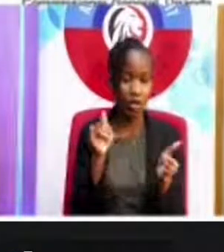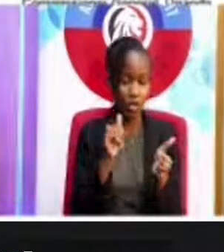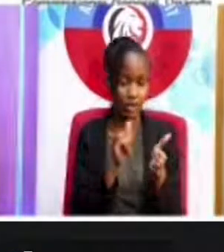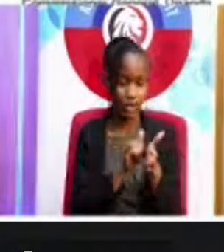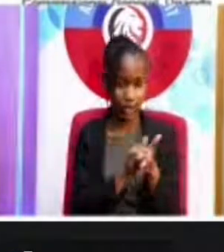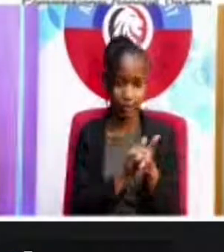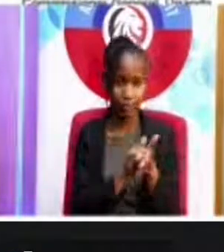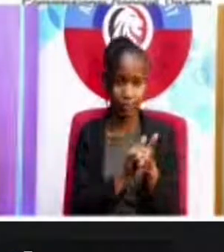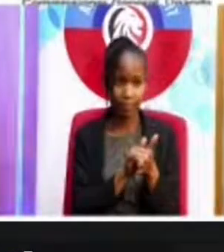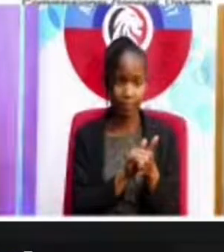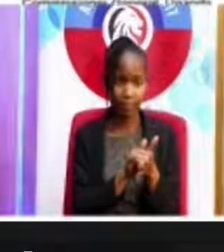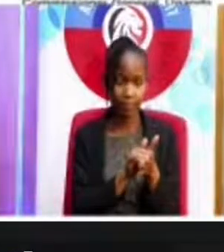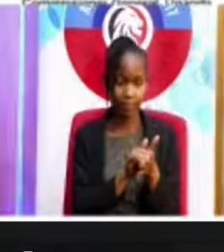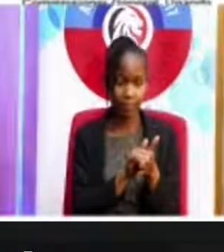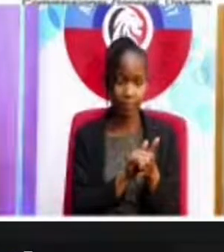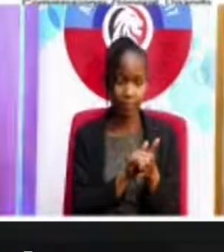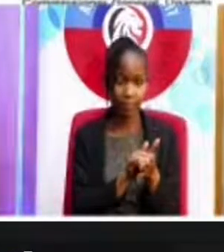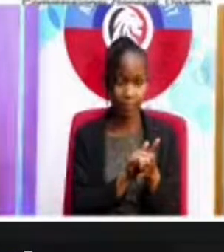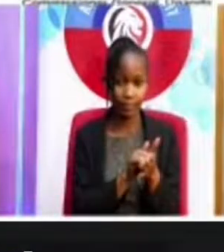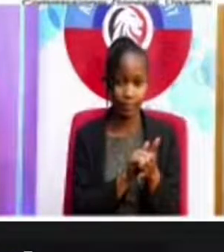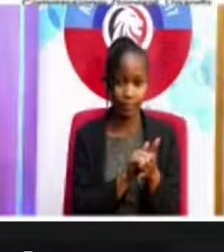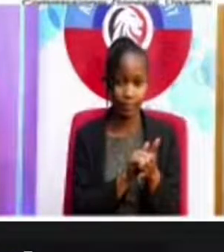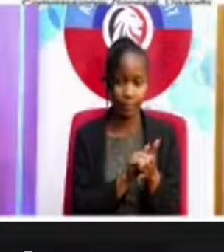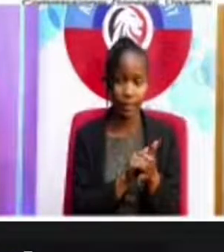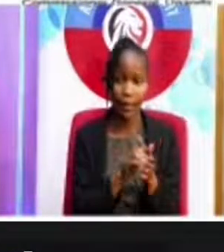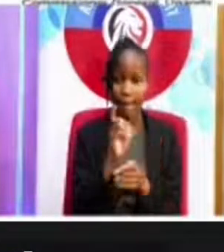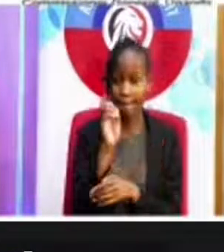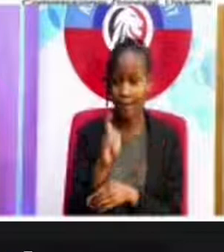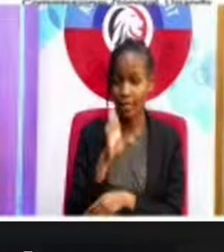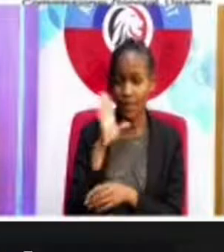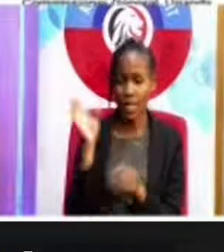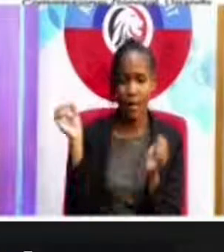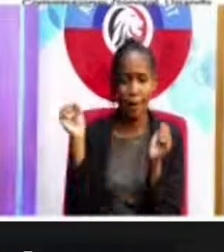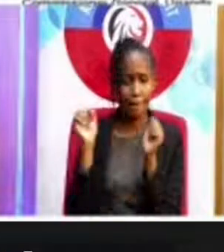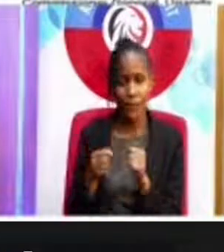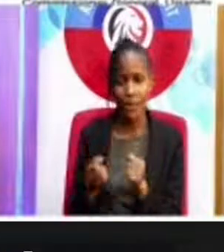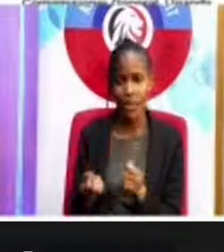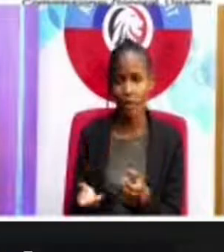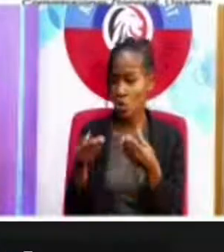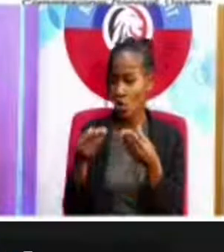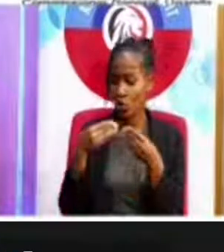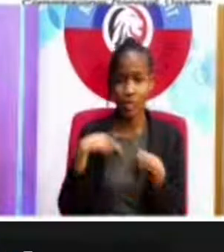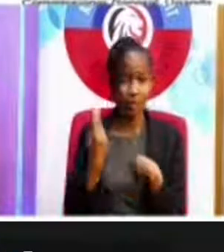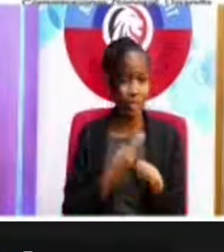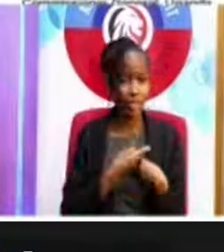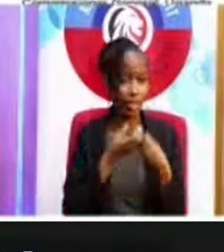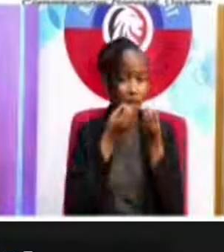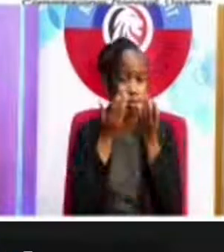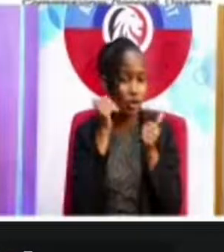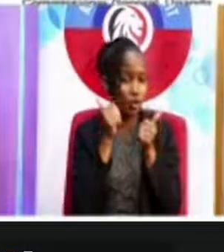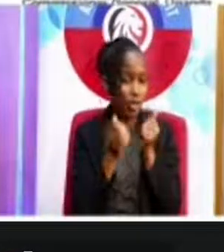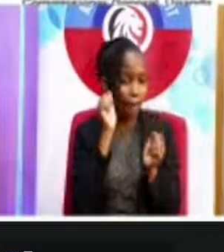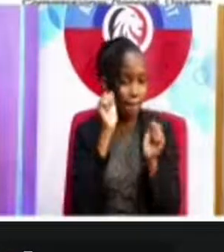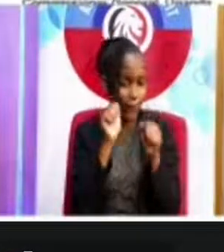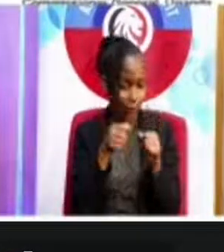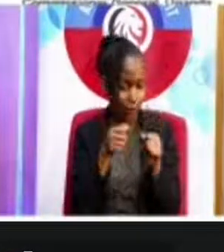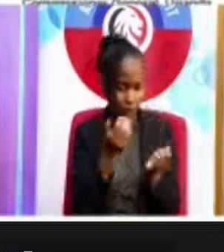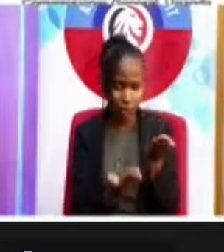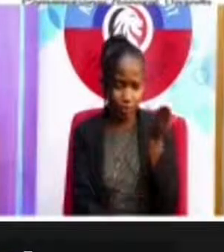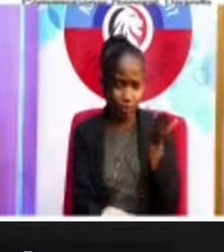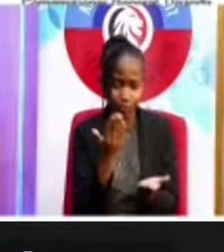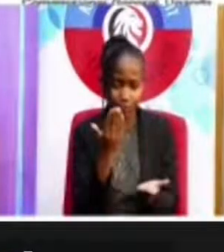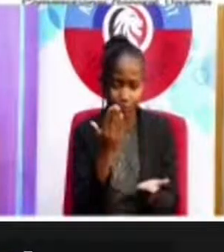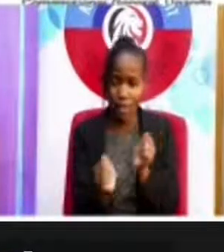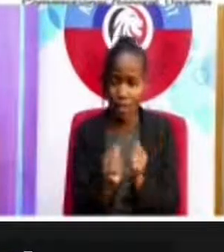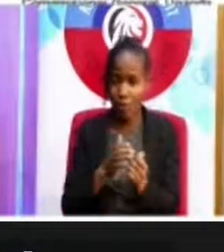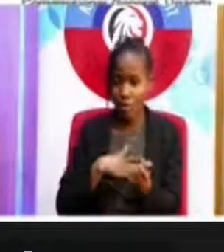systems must be able to feed us with information which we can compare with our own revenue data, so that